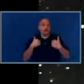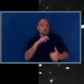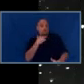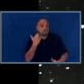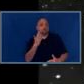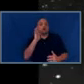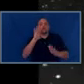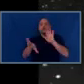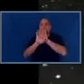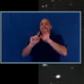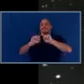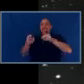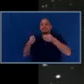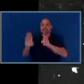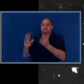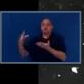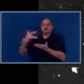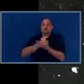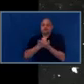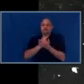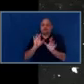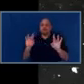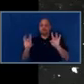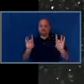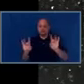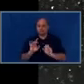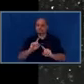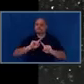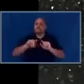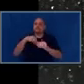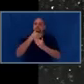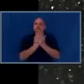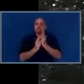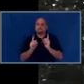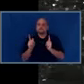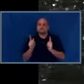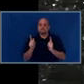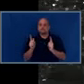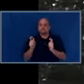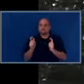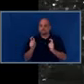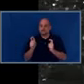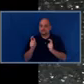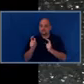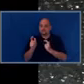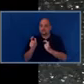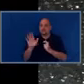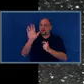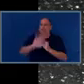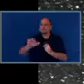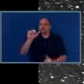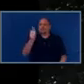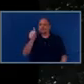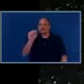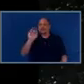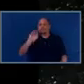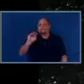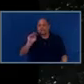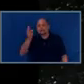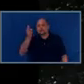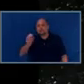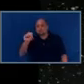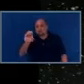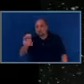to collect the sample. So there are some speeds of potentially 10 meters per second or 15 meters